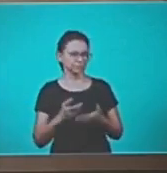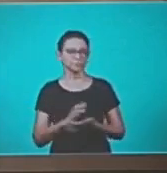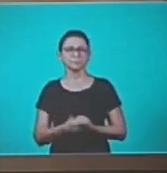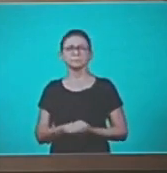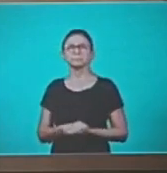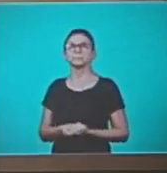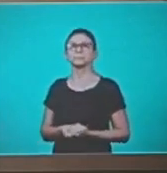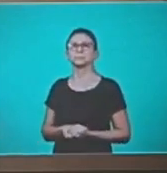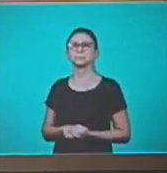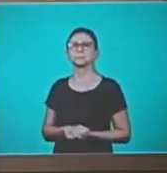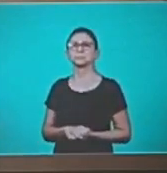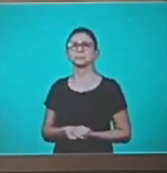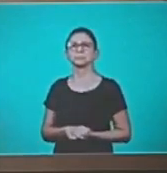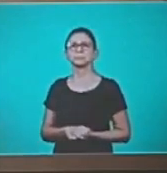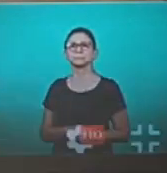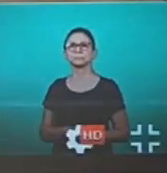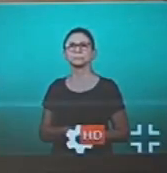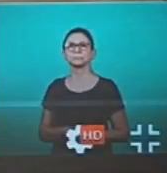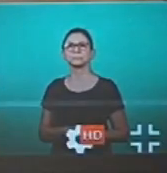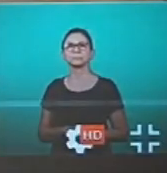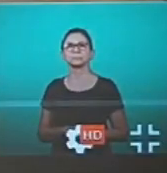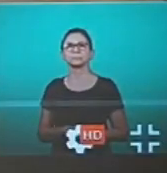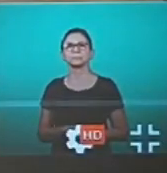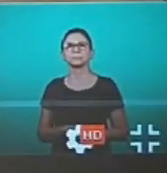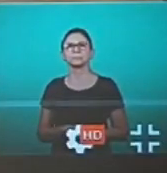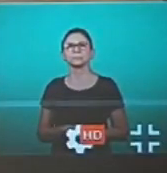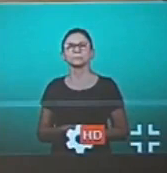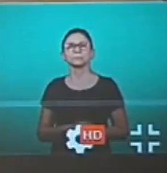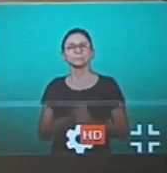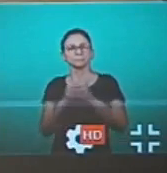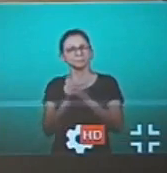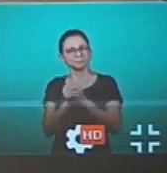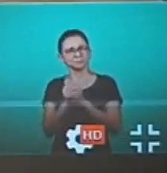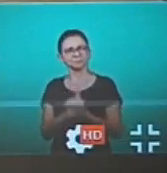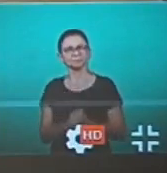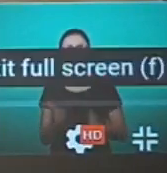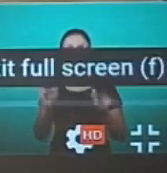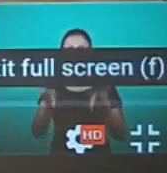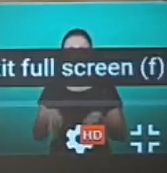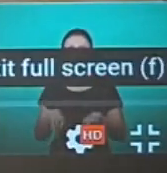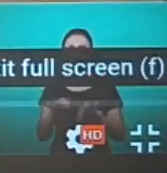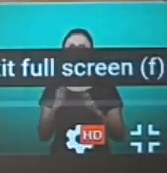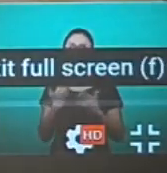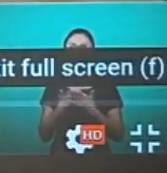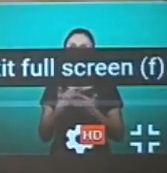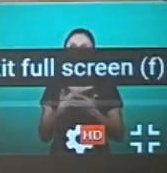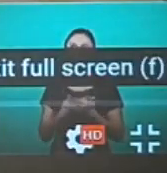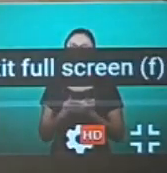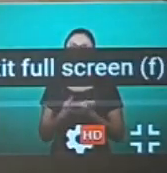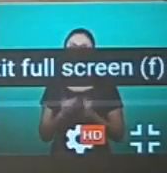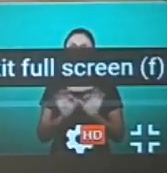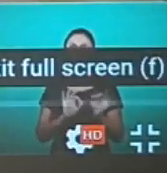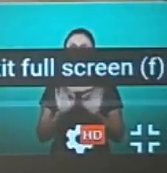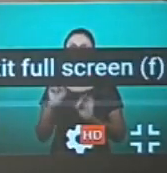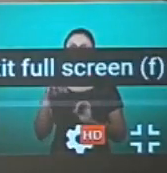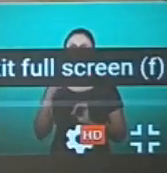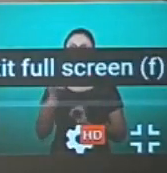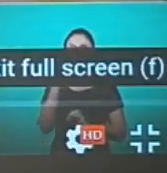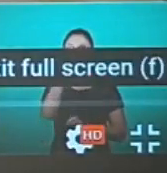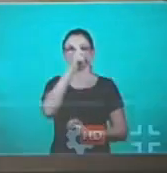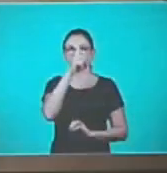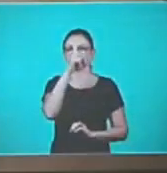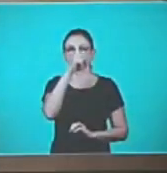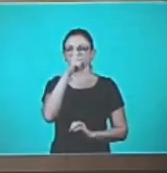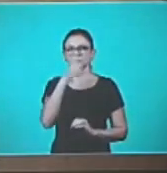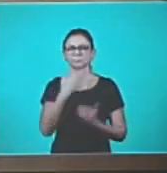brother. It's over. That's the finish. That's the end. So, my brother, I'm going to end the third